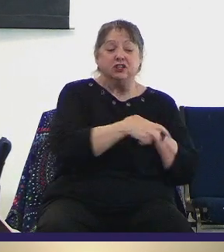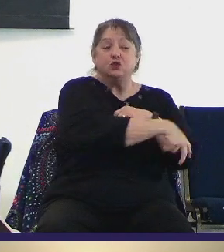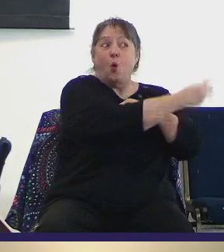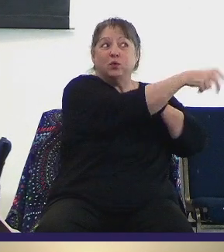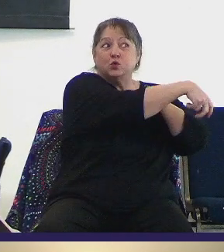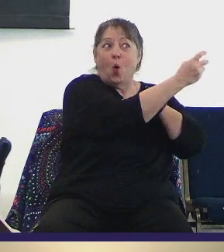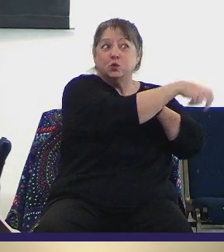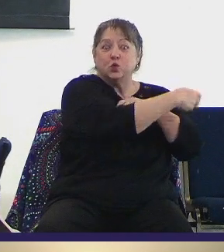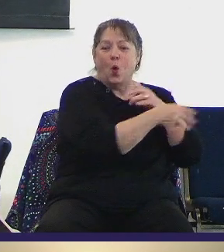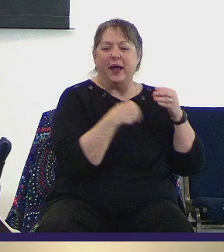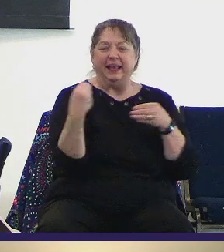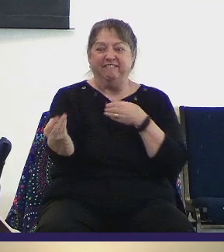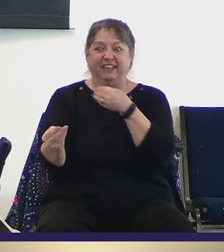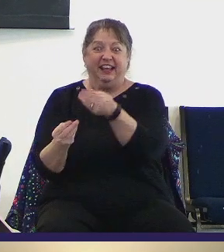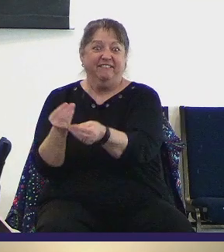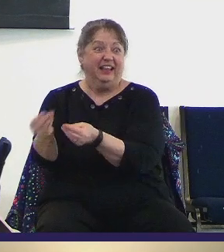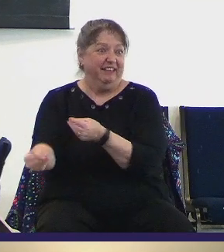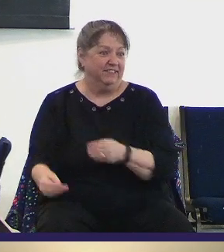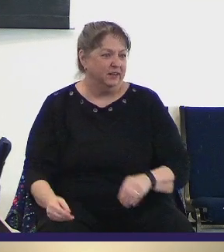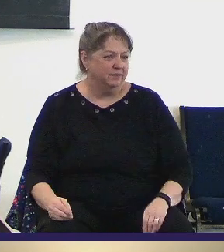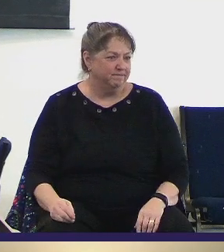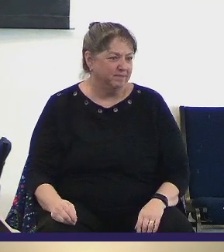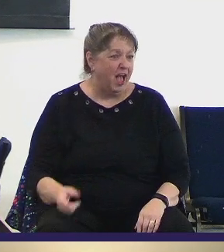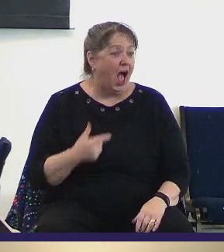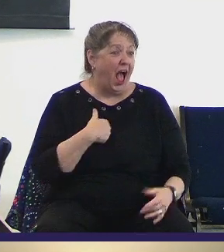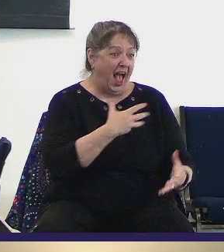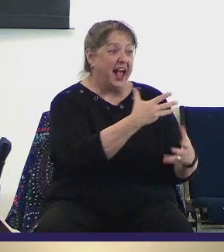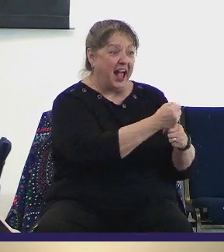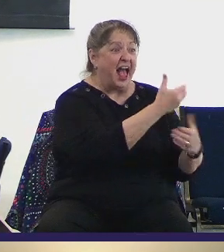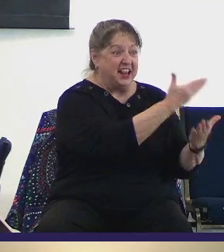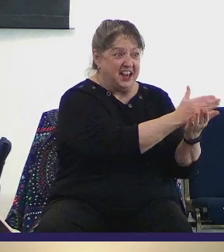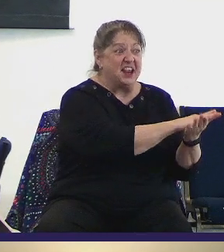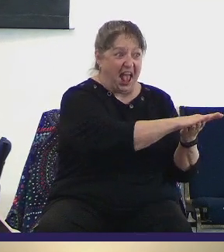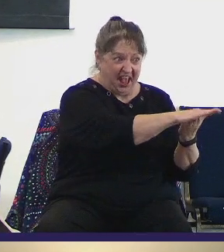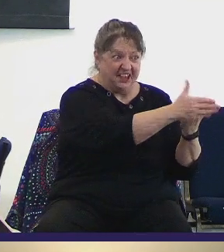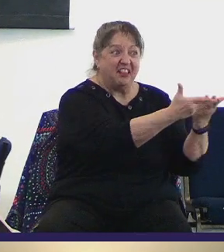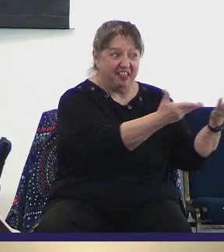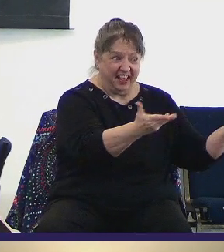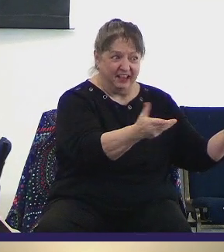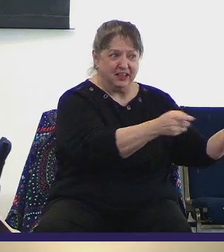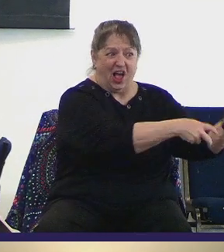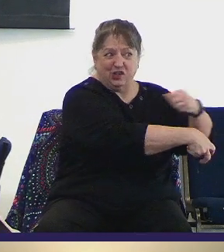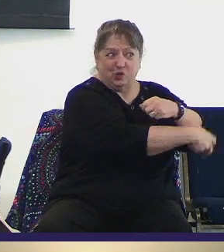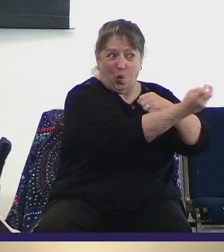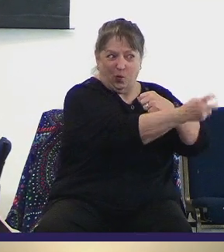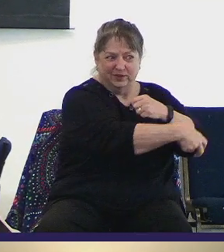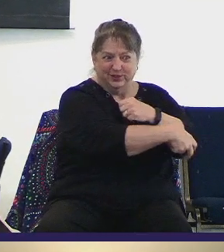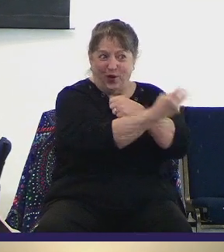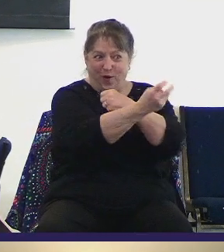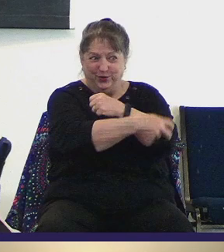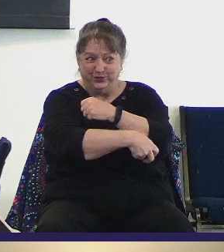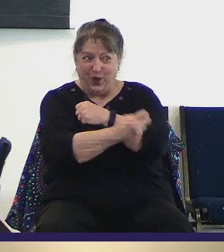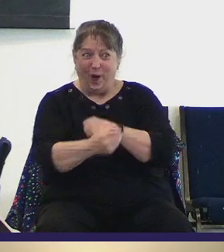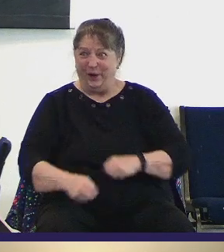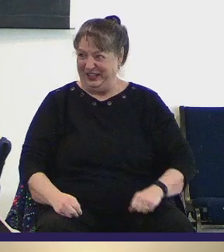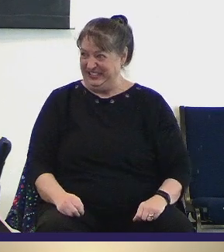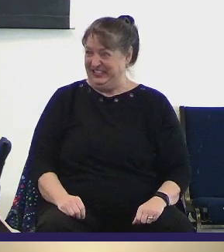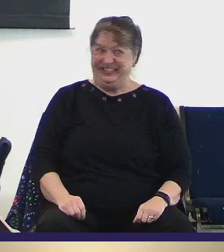good. Felt like I got them nice stuff that they would have wanted, but I stole everything.